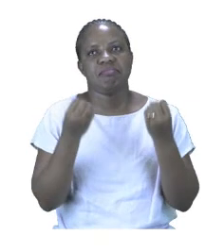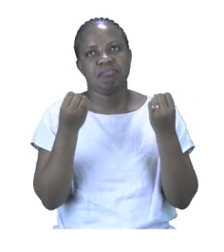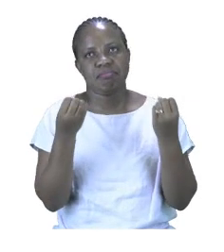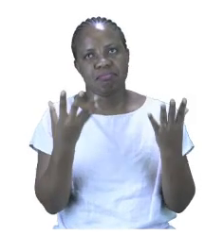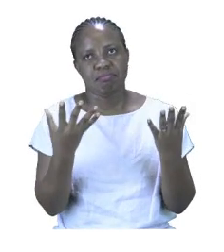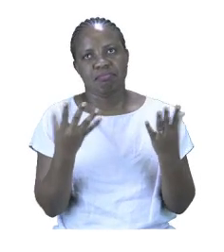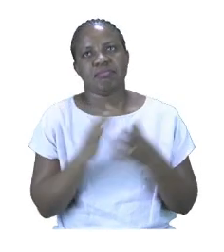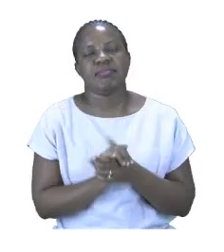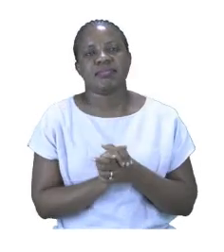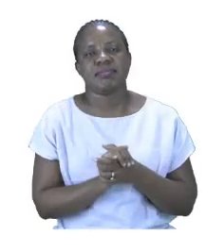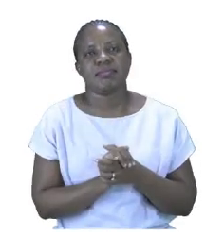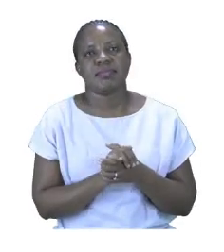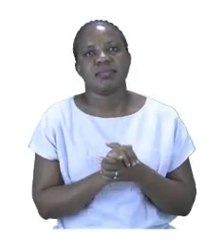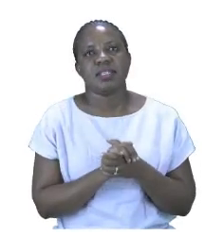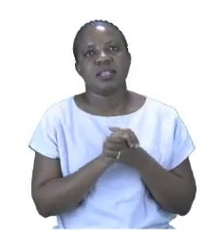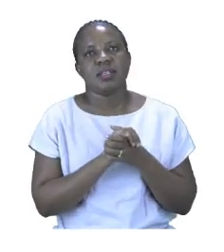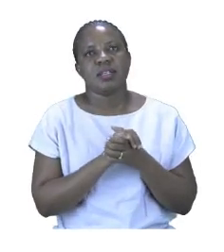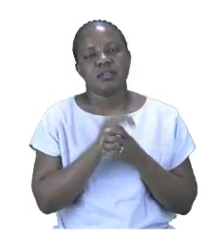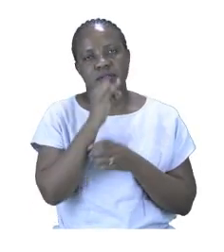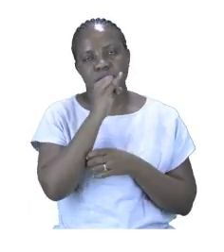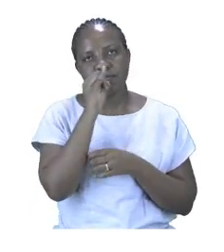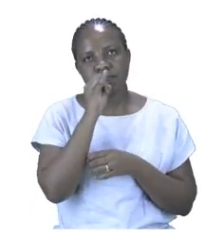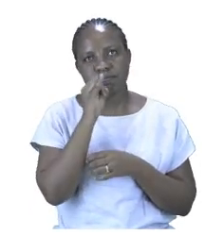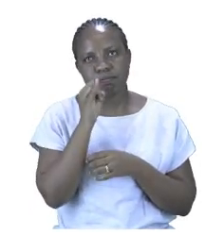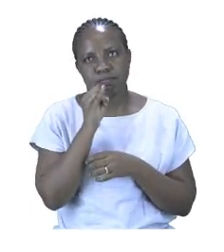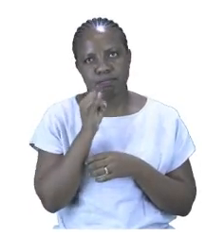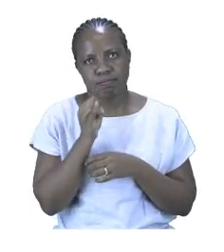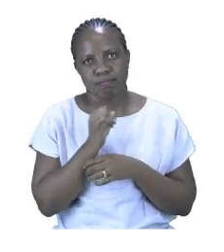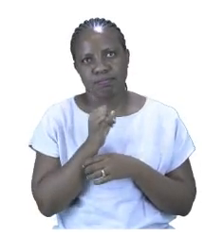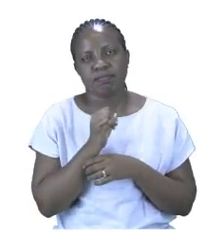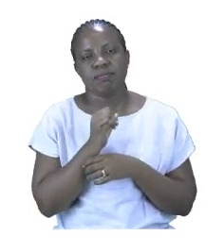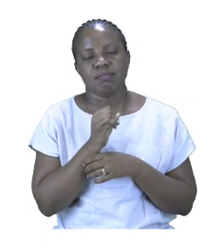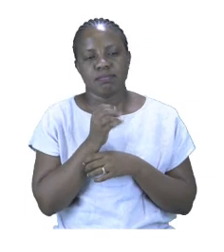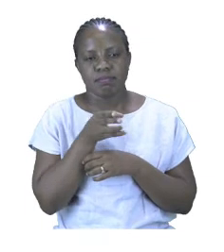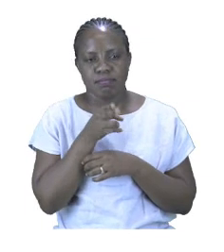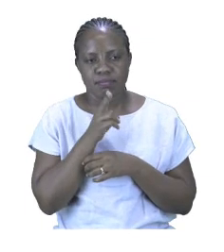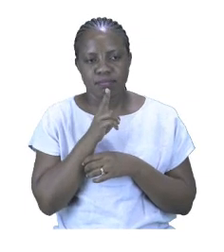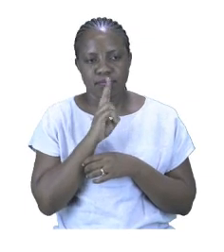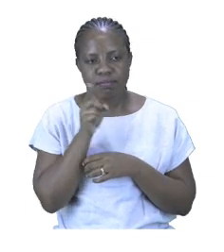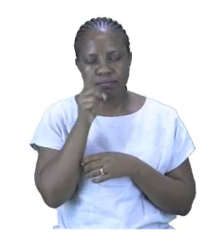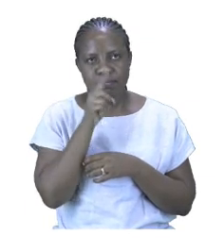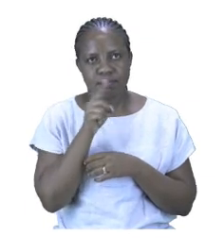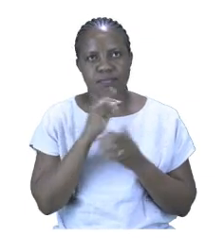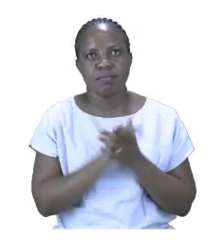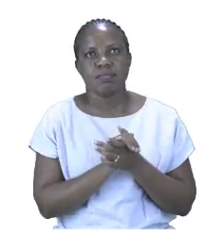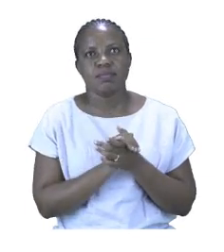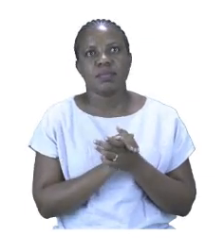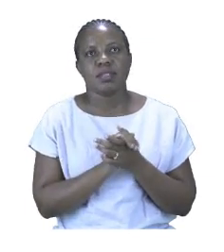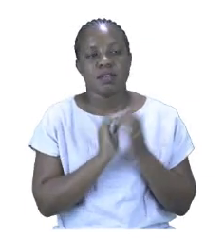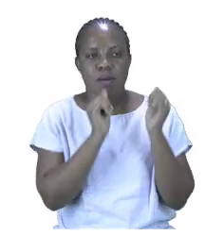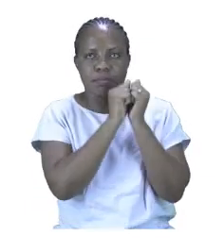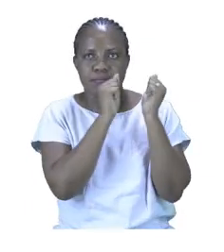items. And then we're going to draw around our answer. The first that we can see is a packet of